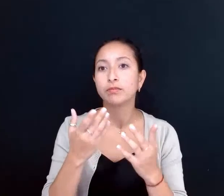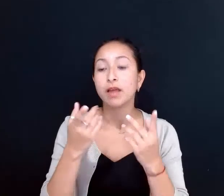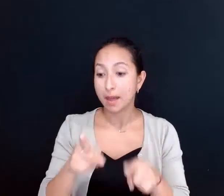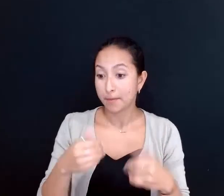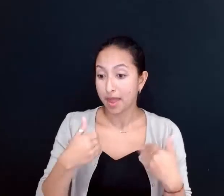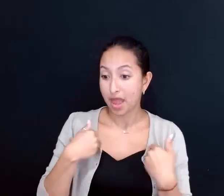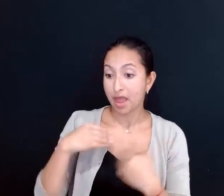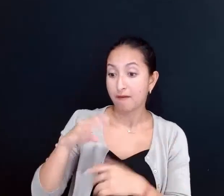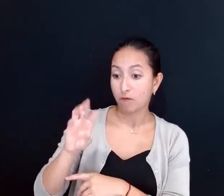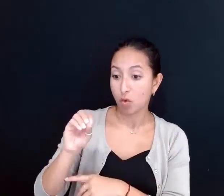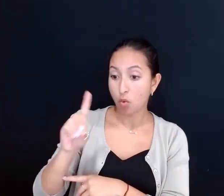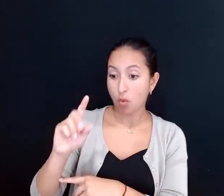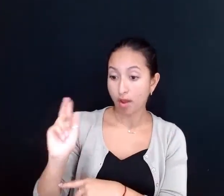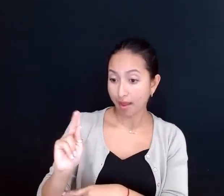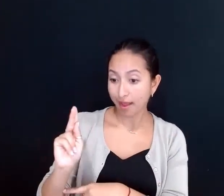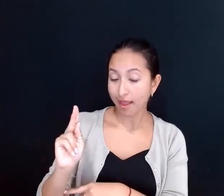some kind of